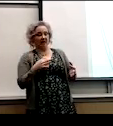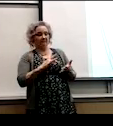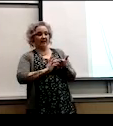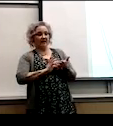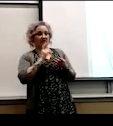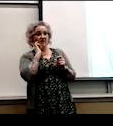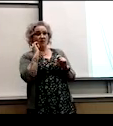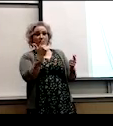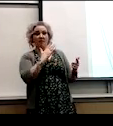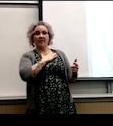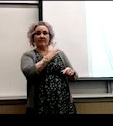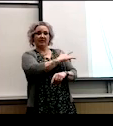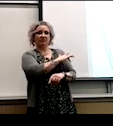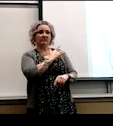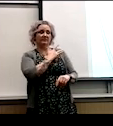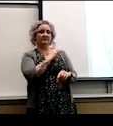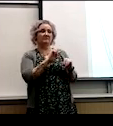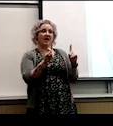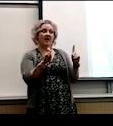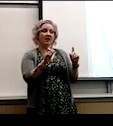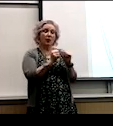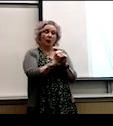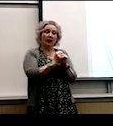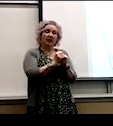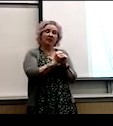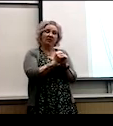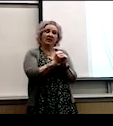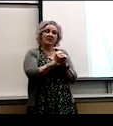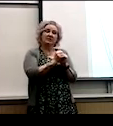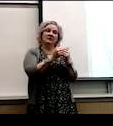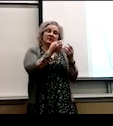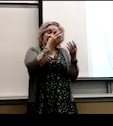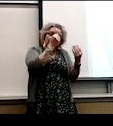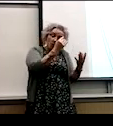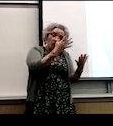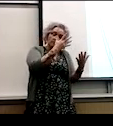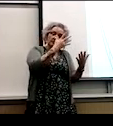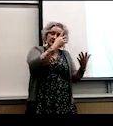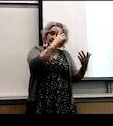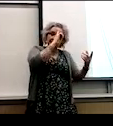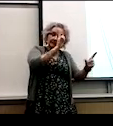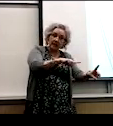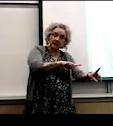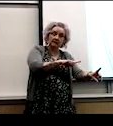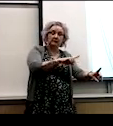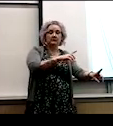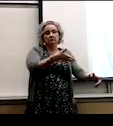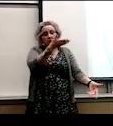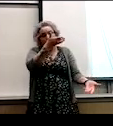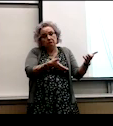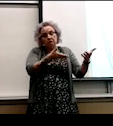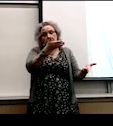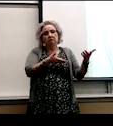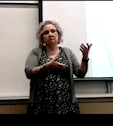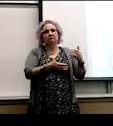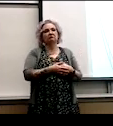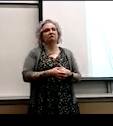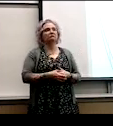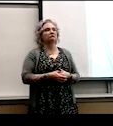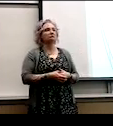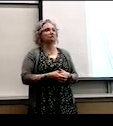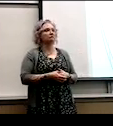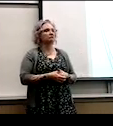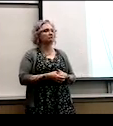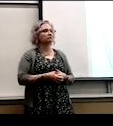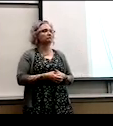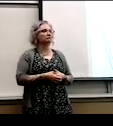But with informed consent and weighing risk of benefits, it's probably not harmful. It might be beneficial.